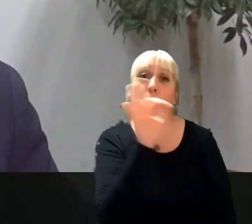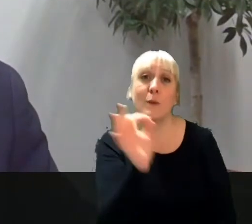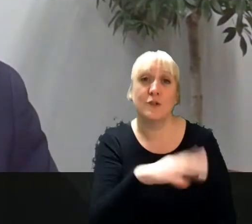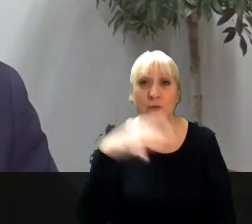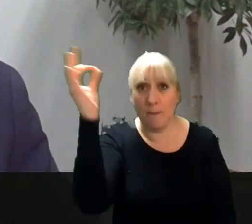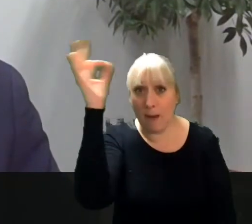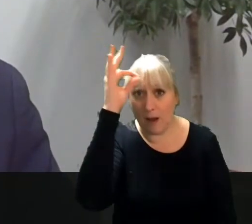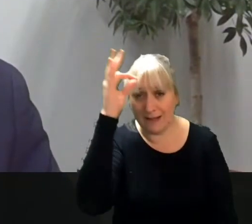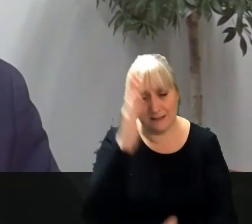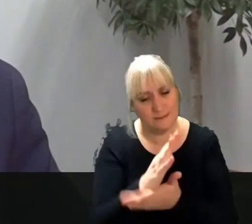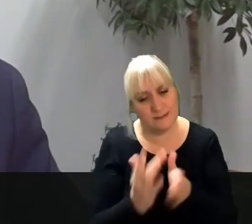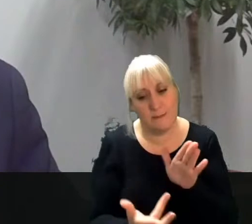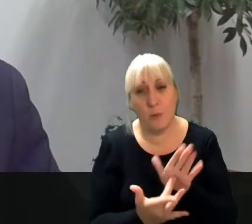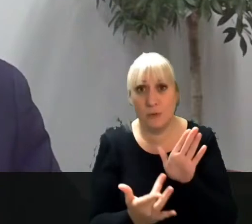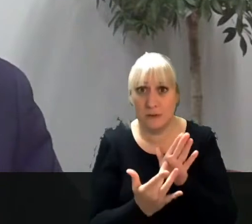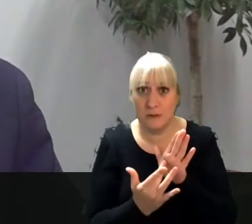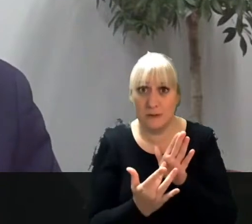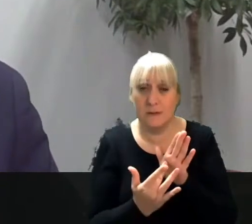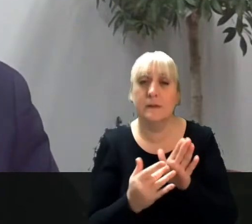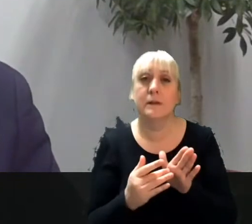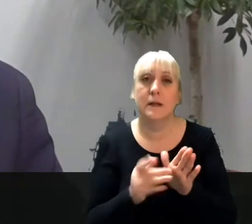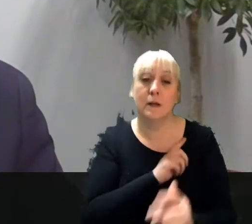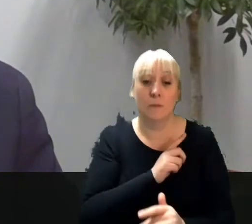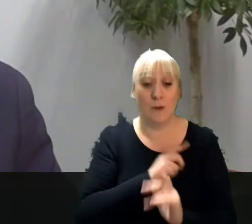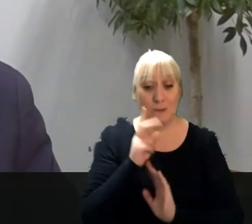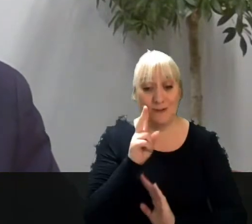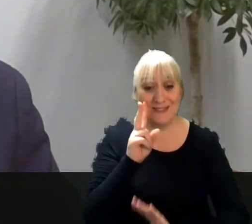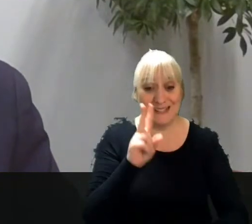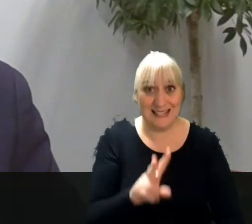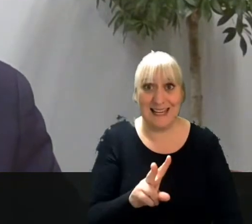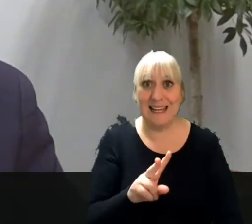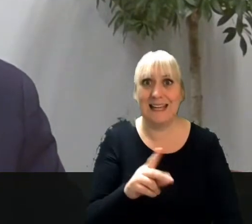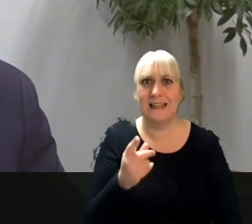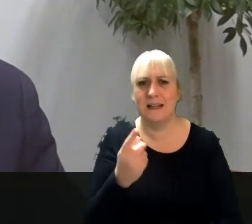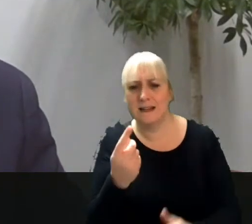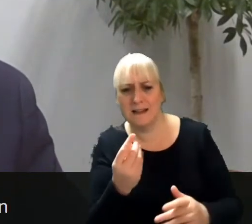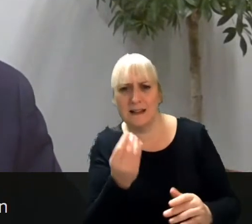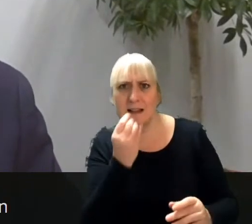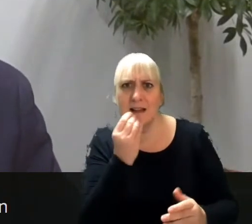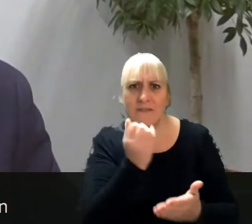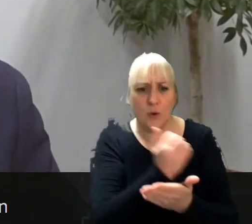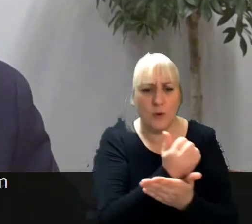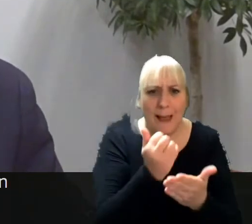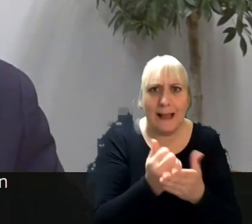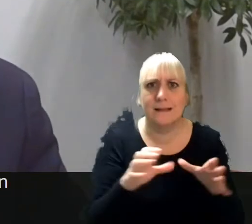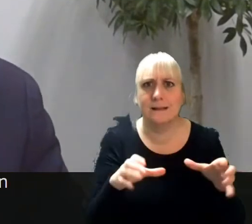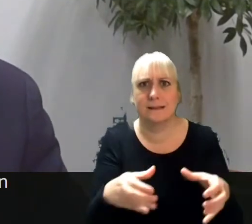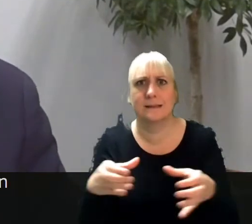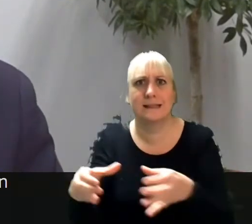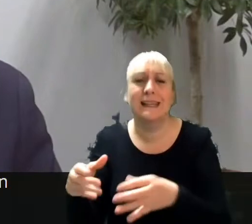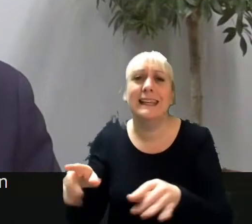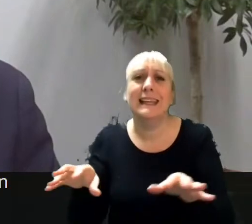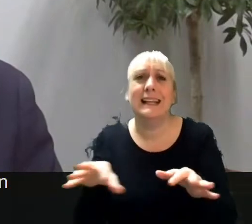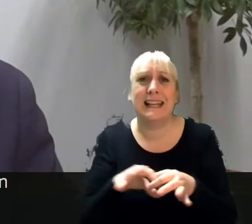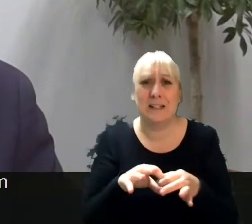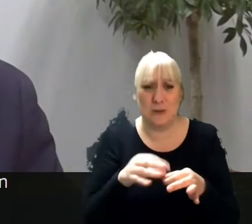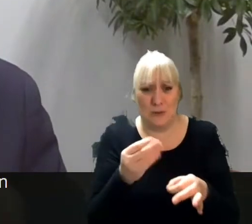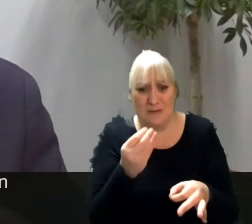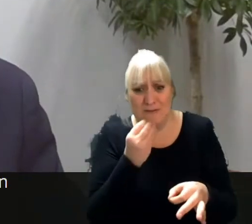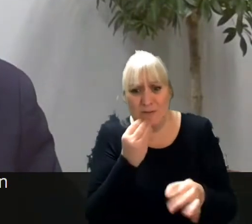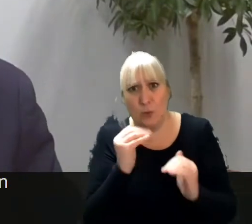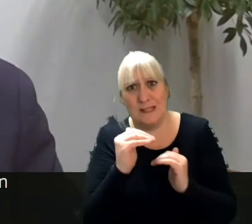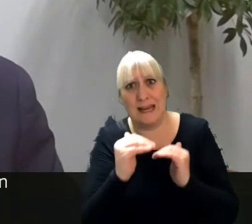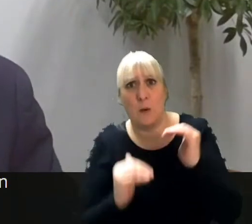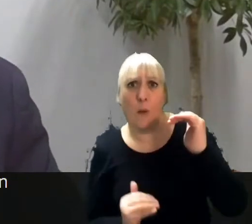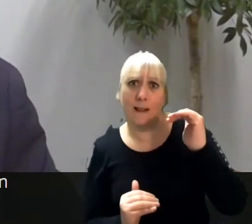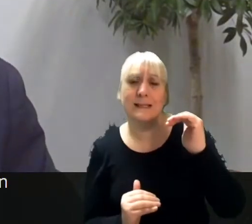in the recent past the proliferation of food banks because of food insecurity and food inequality in our city. It